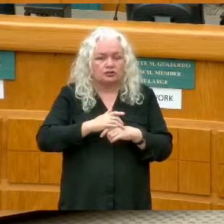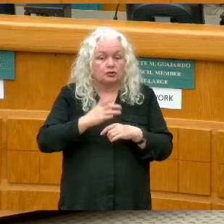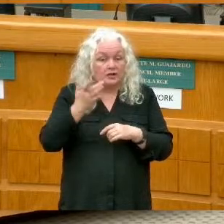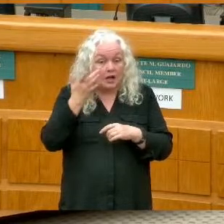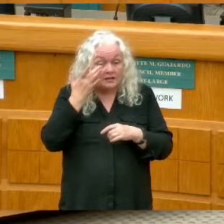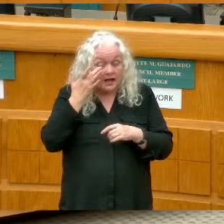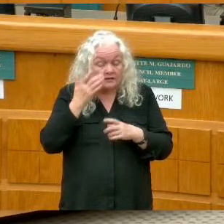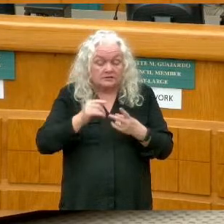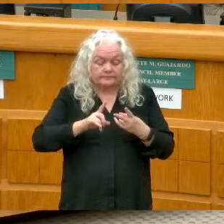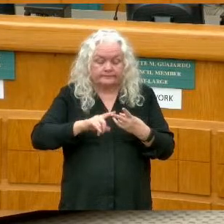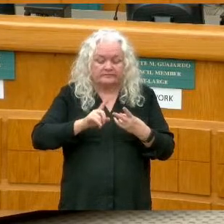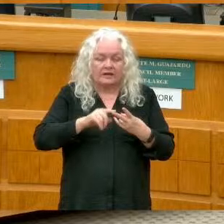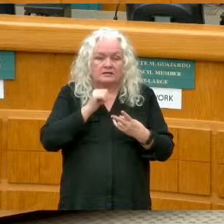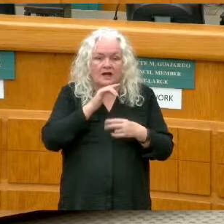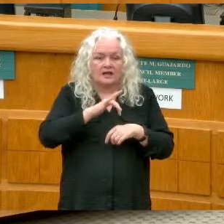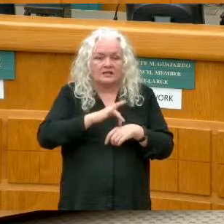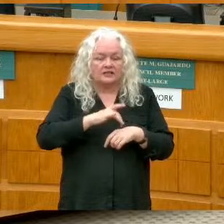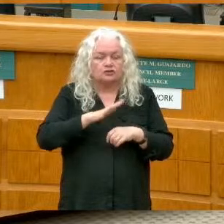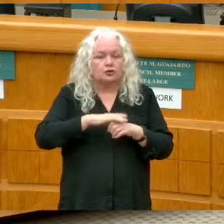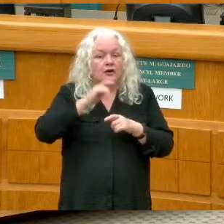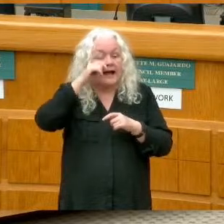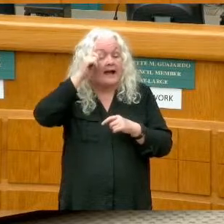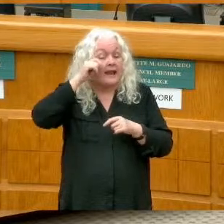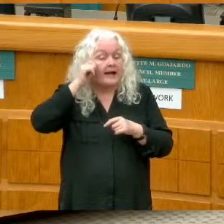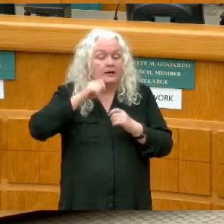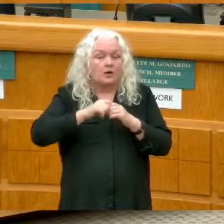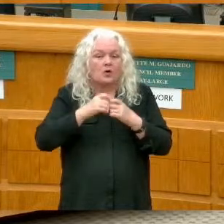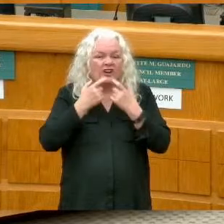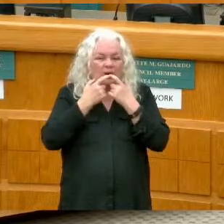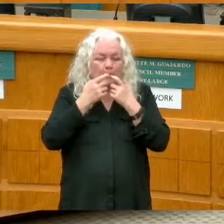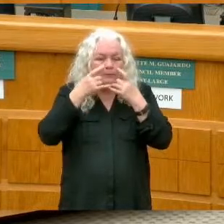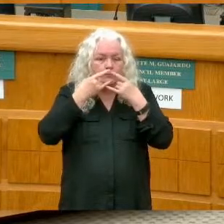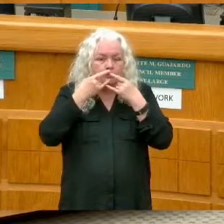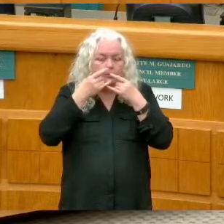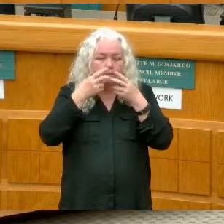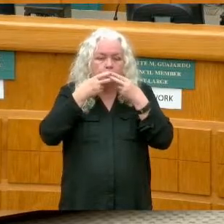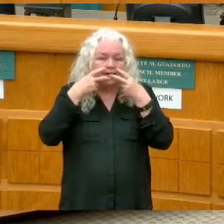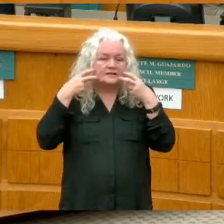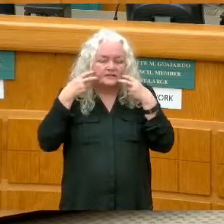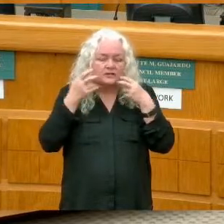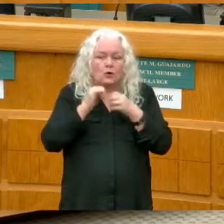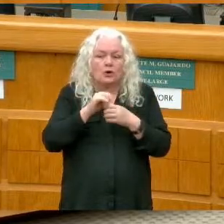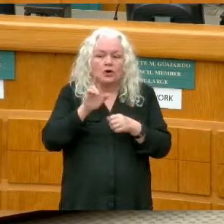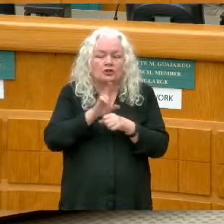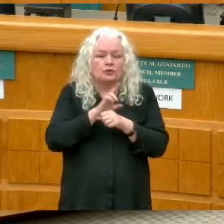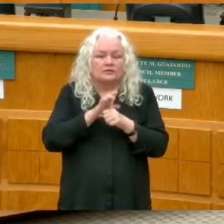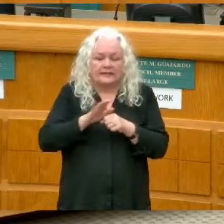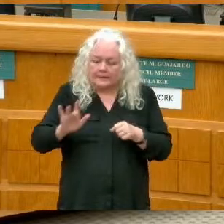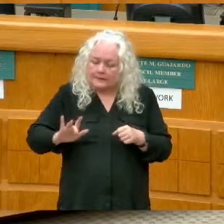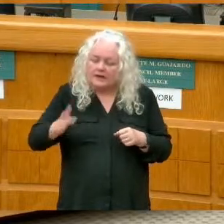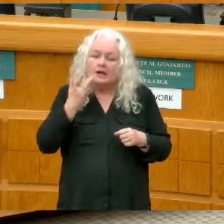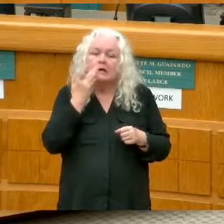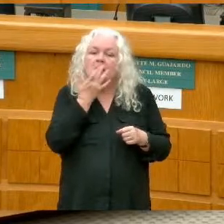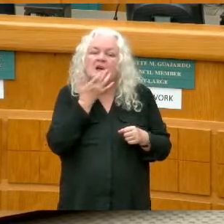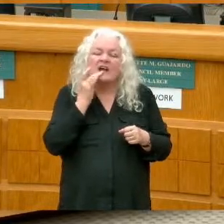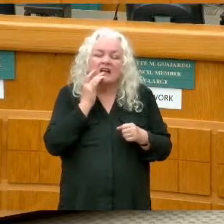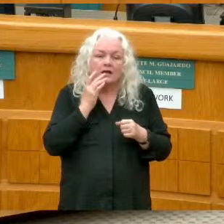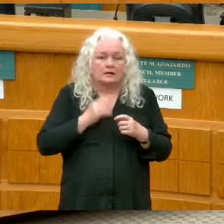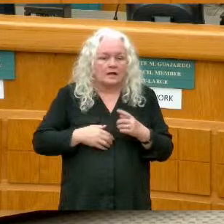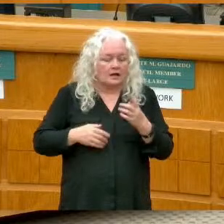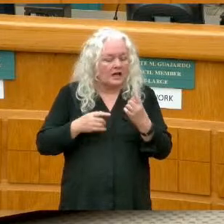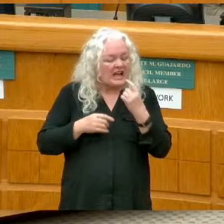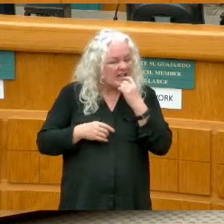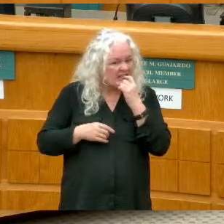contacts, not touching your eyeliner or your braces, or using lip balms with your finger, no biting your